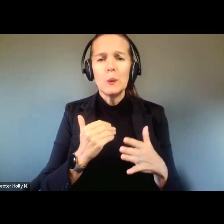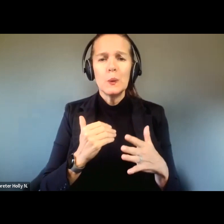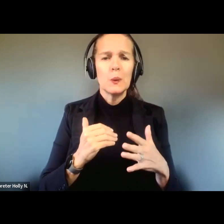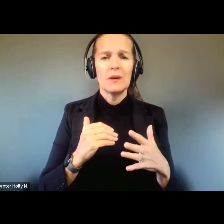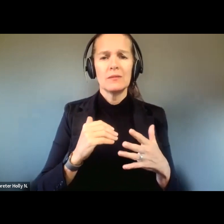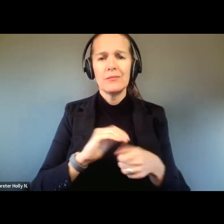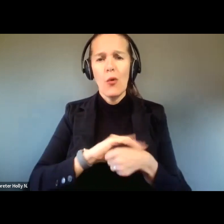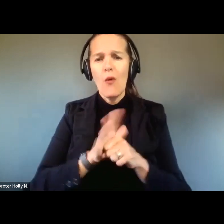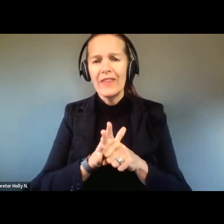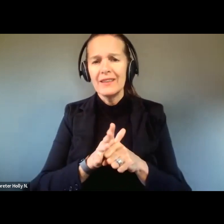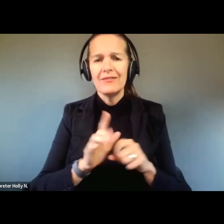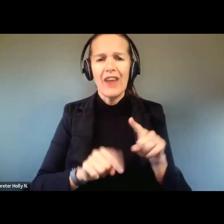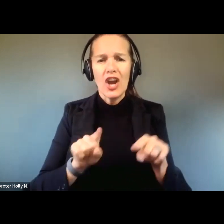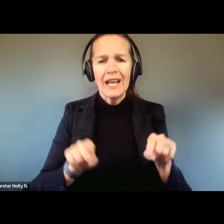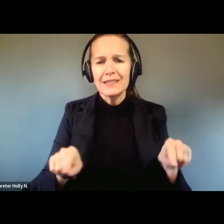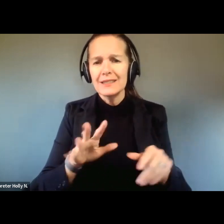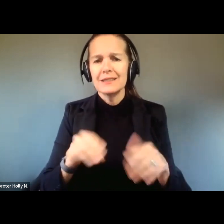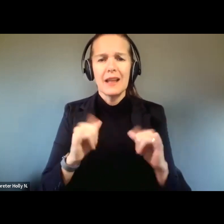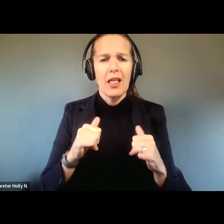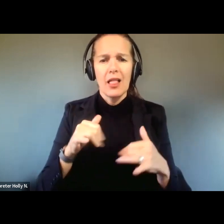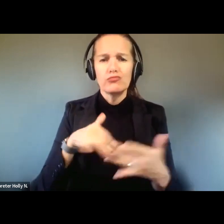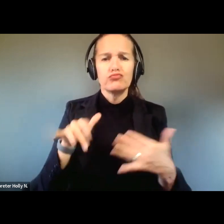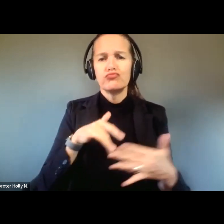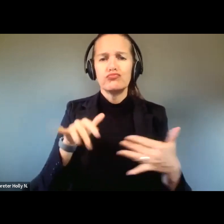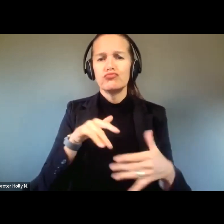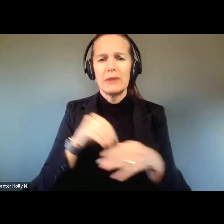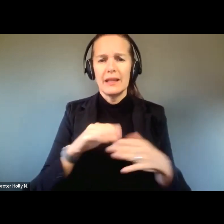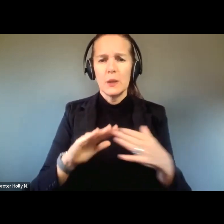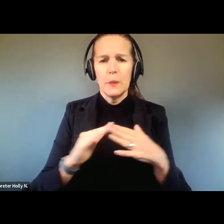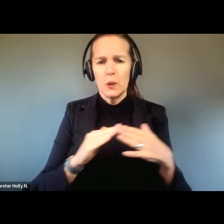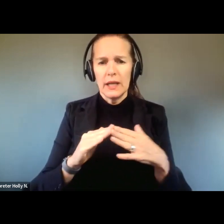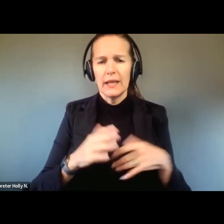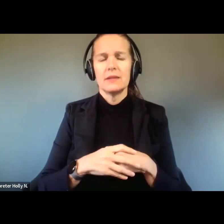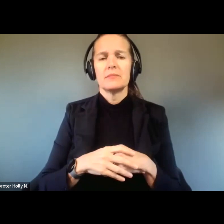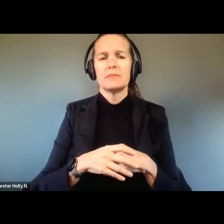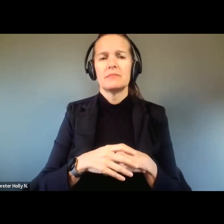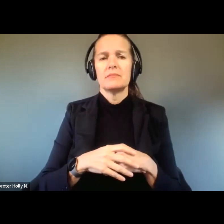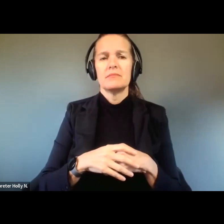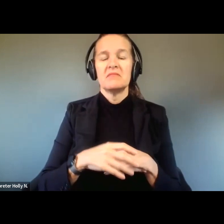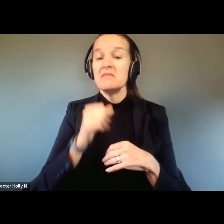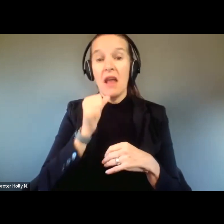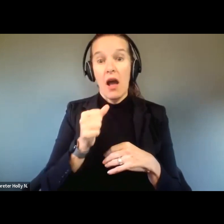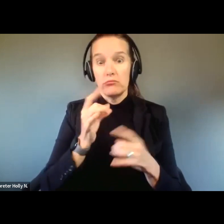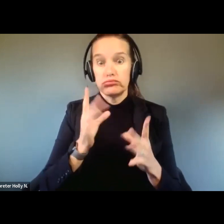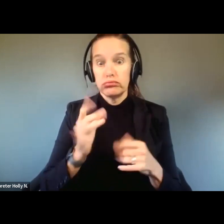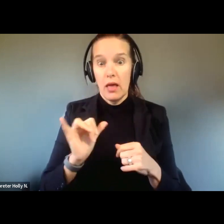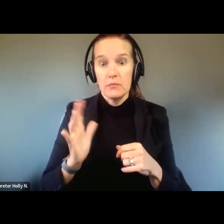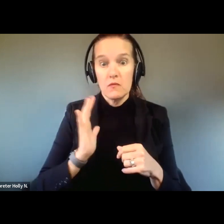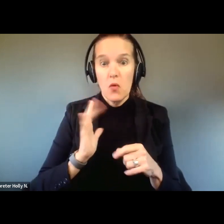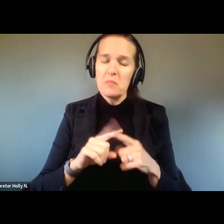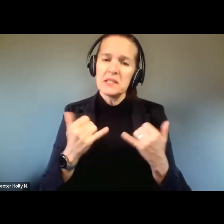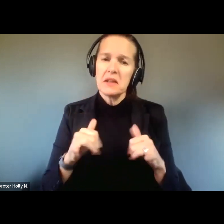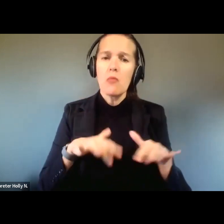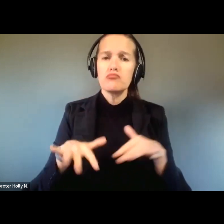is still circulating in our community, not as more severely as it once was, but it's still out